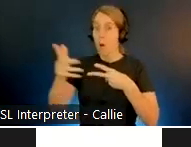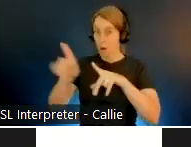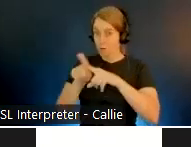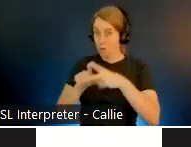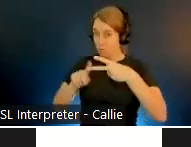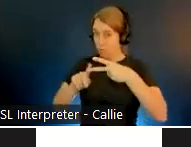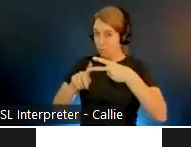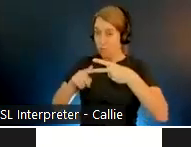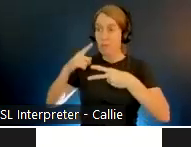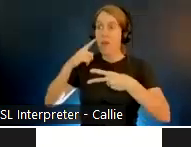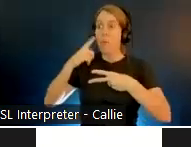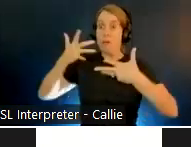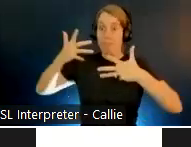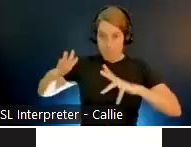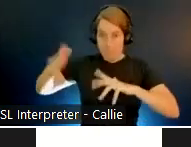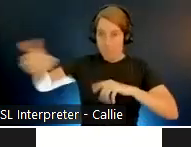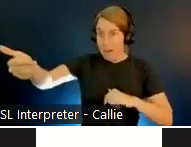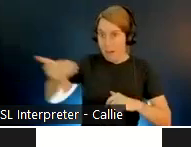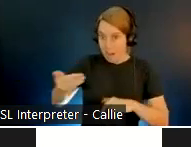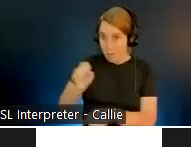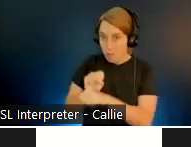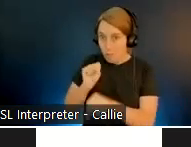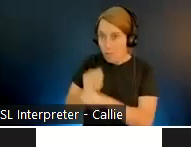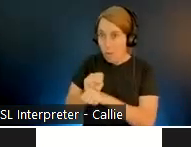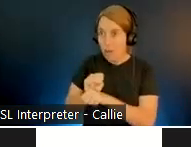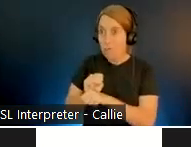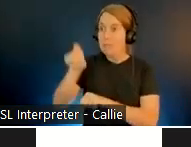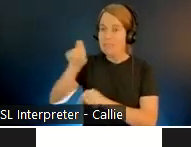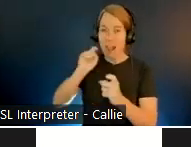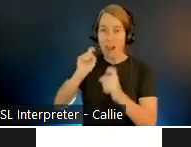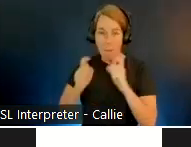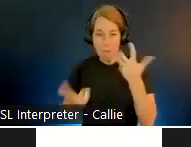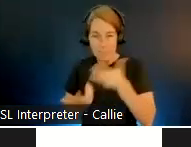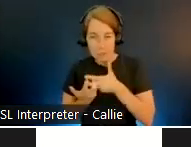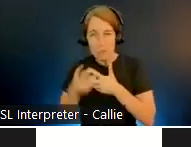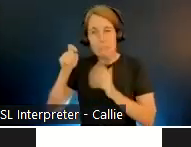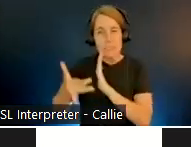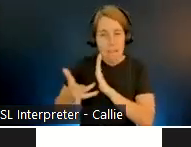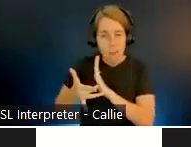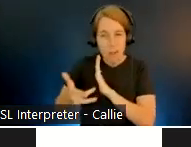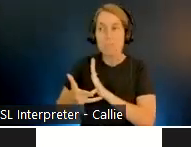do the evaluation and to make sure that the technology is correctly installed and that the individual knows how to use